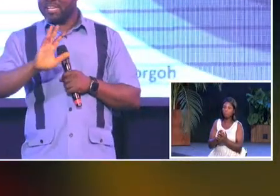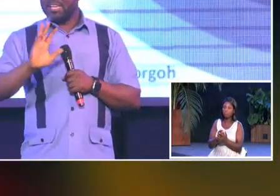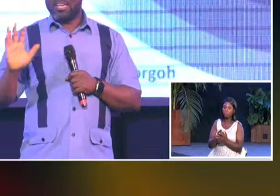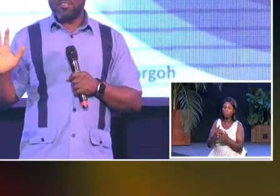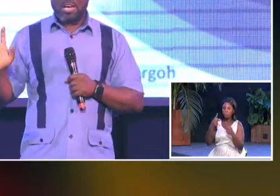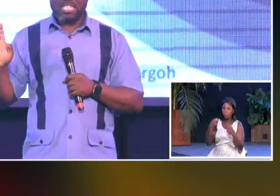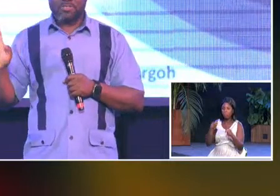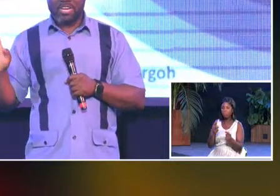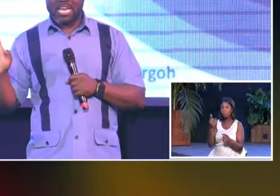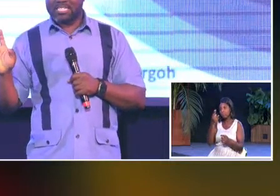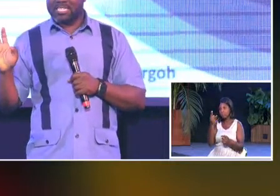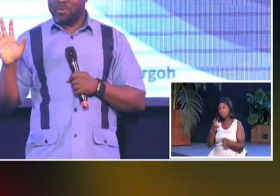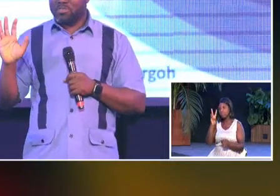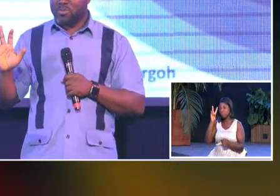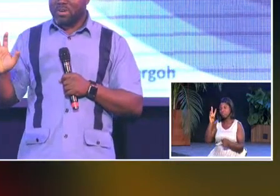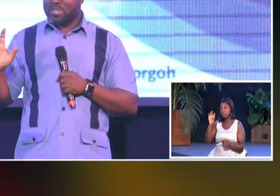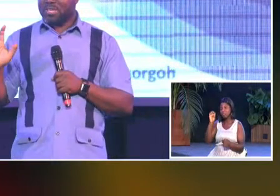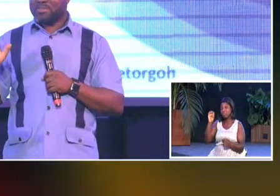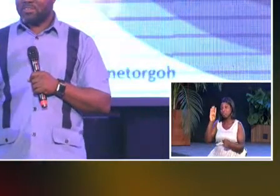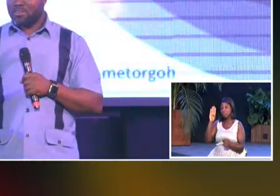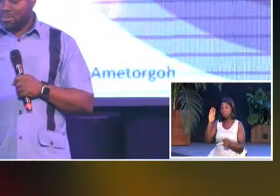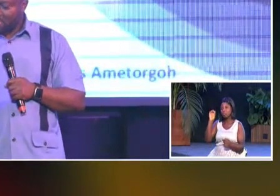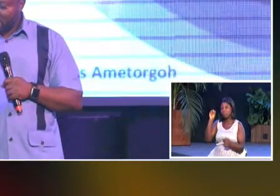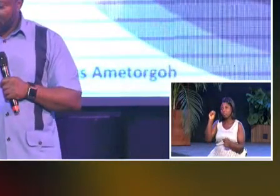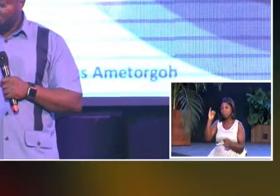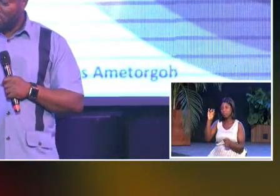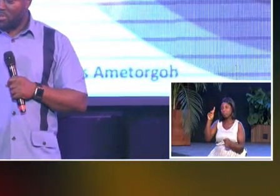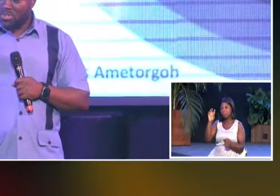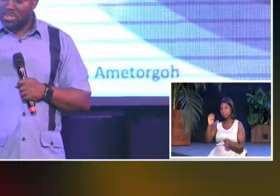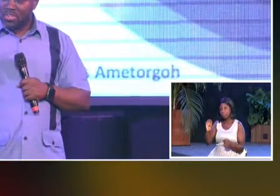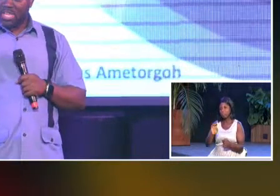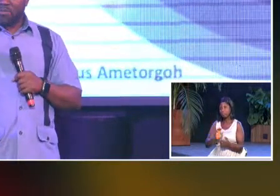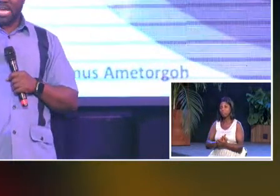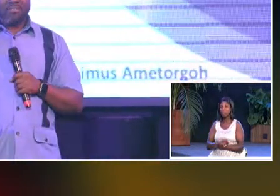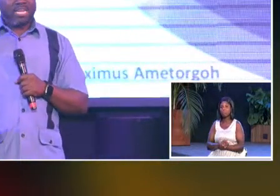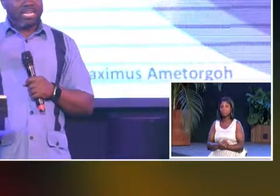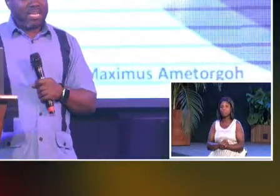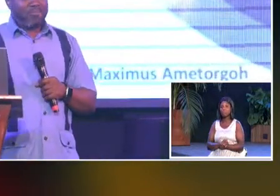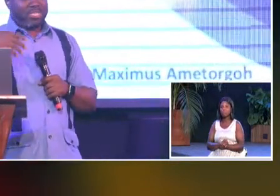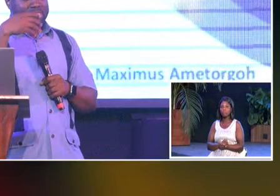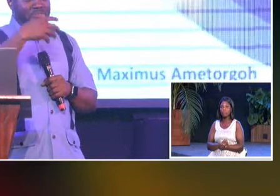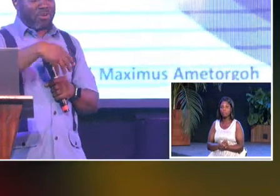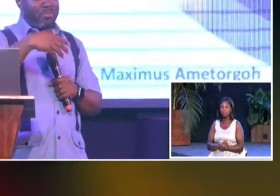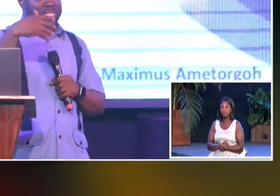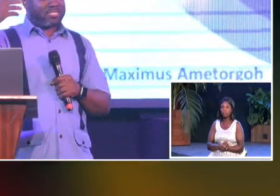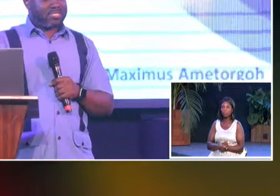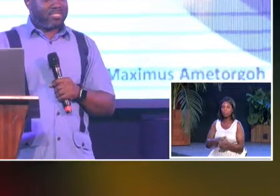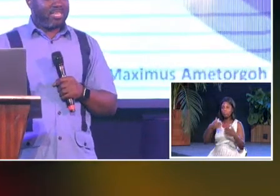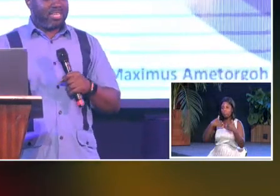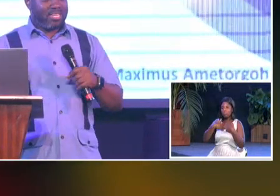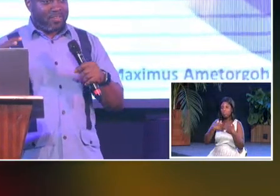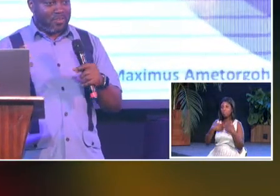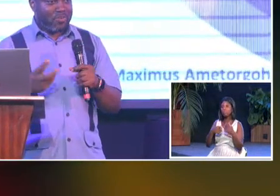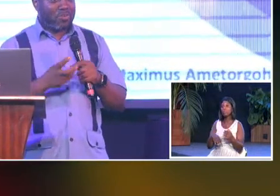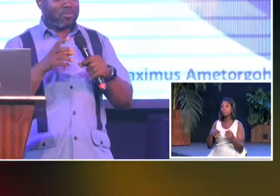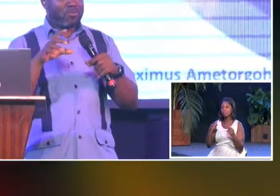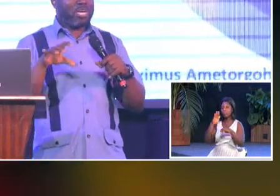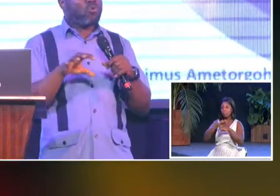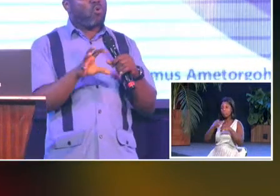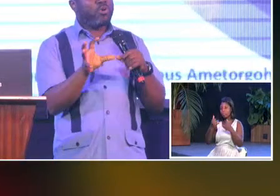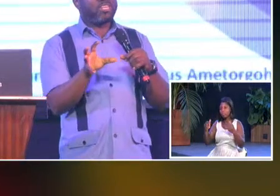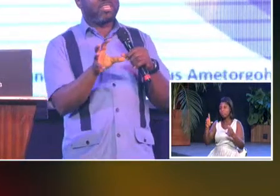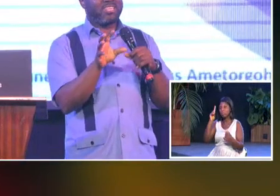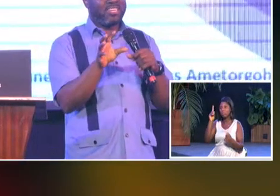work as freelance. They want to work on them on their own. Then we have the database developers. They, you know, do